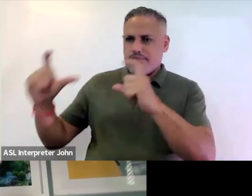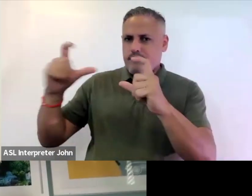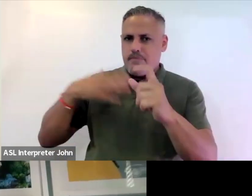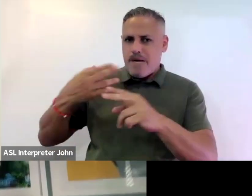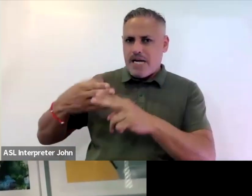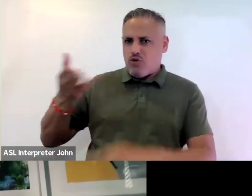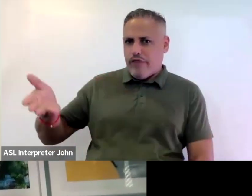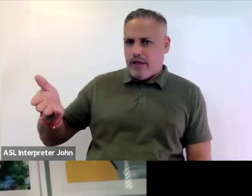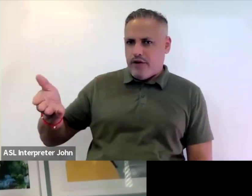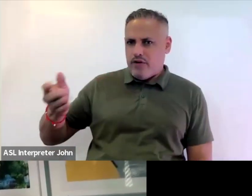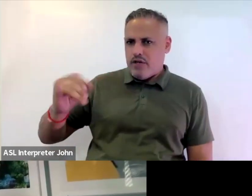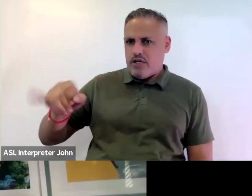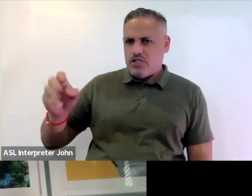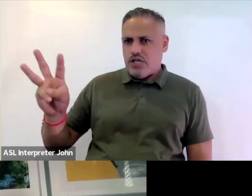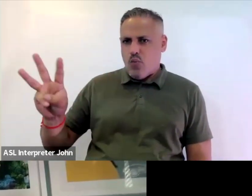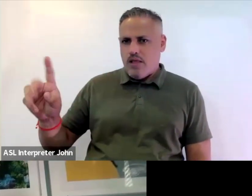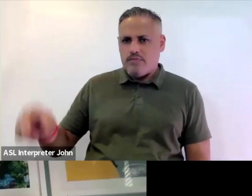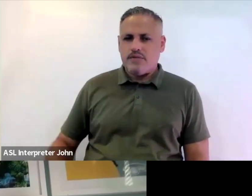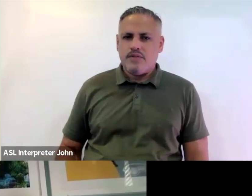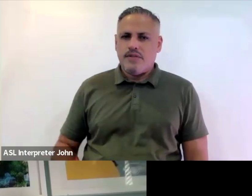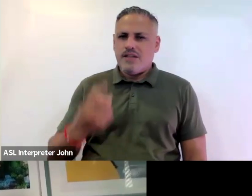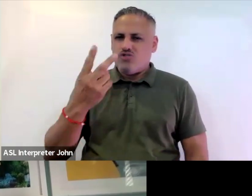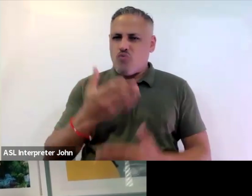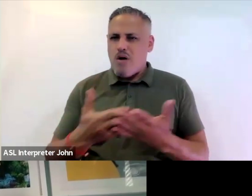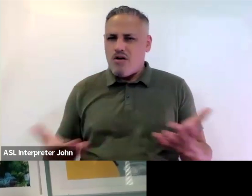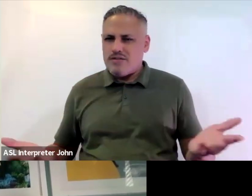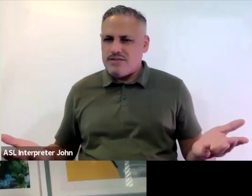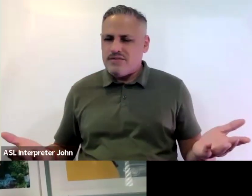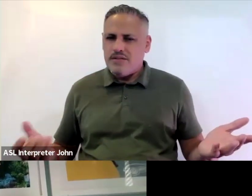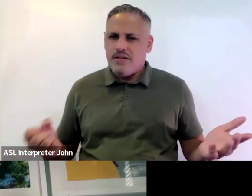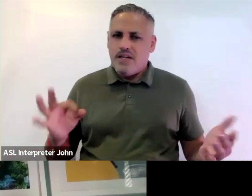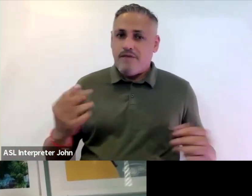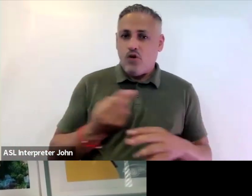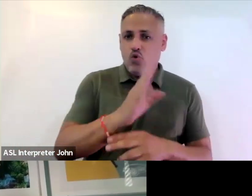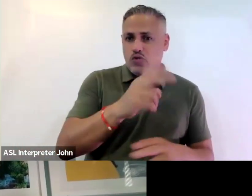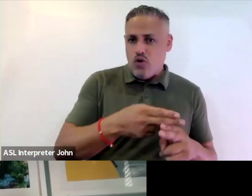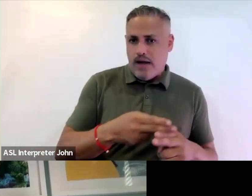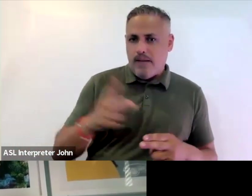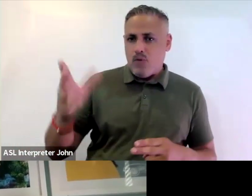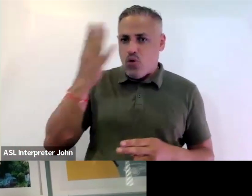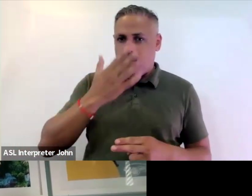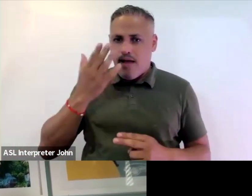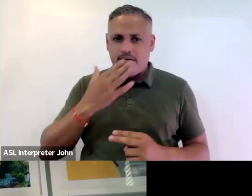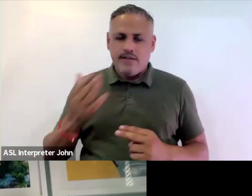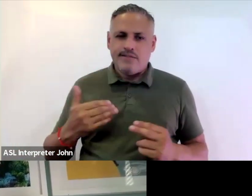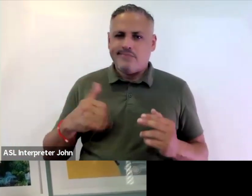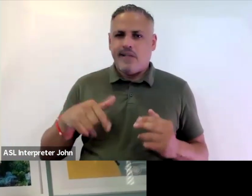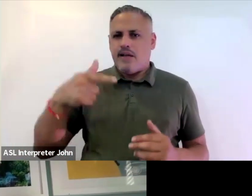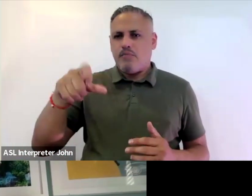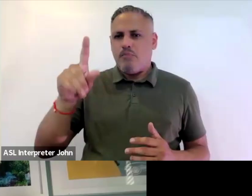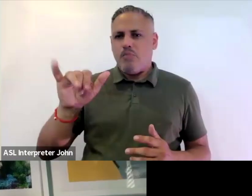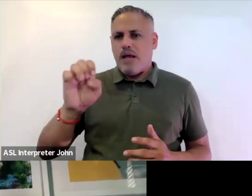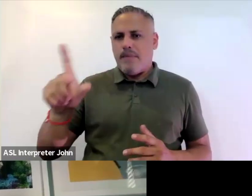there, Jonay Williams. So those are the two aspects. So when they're using your name and likeness, like on a playbill, for example,